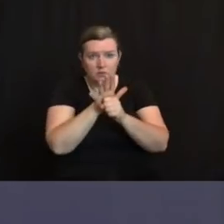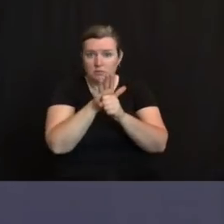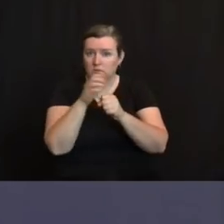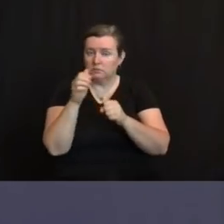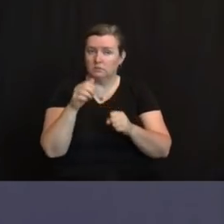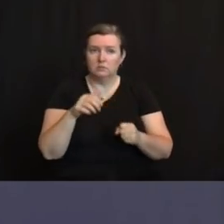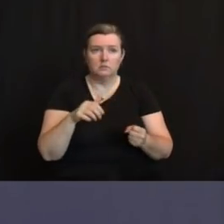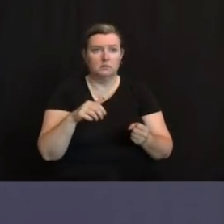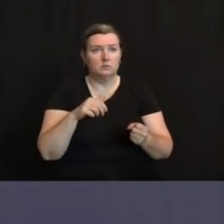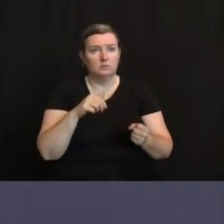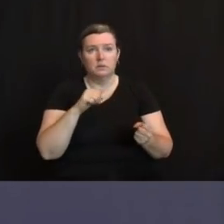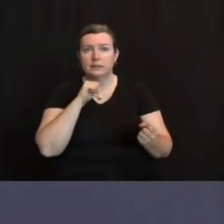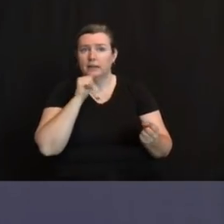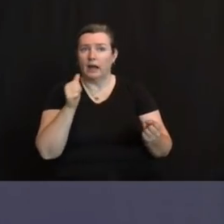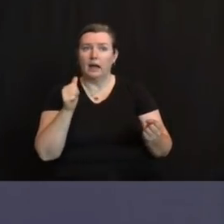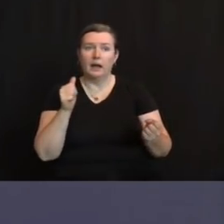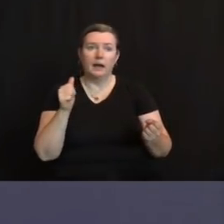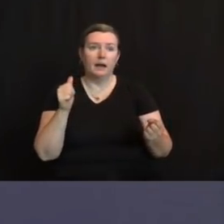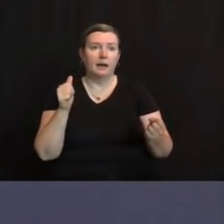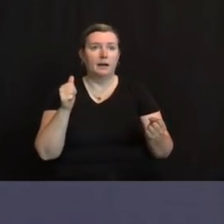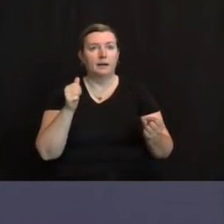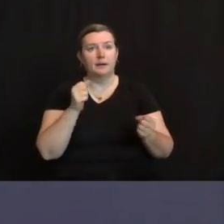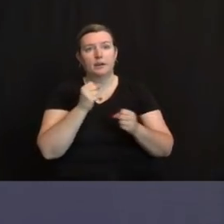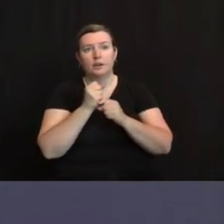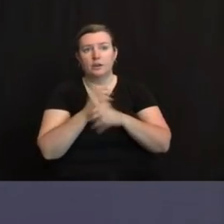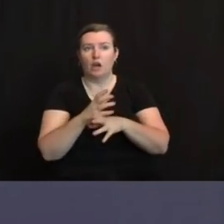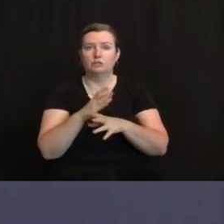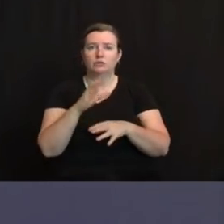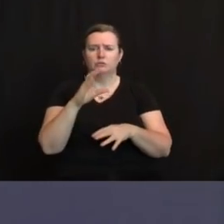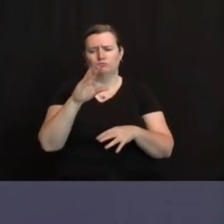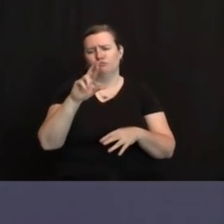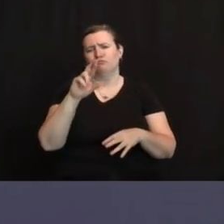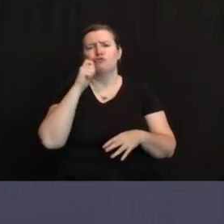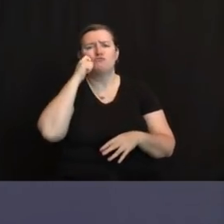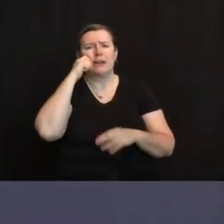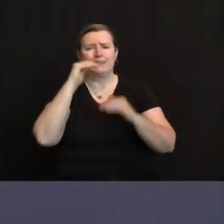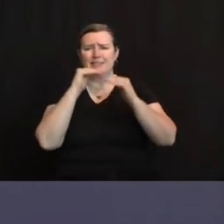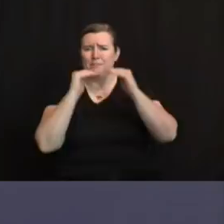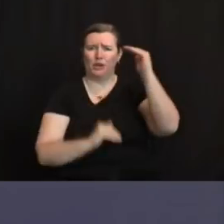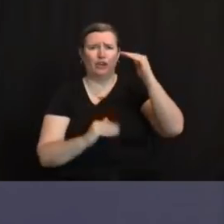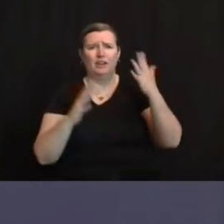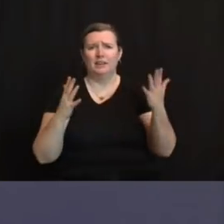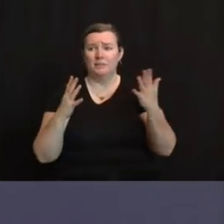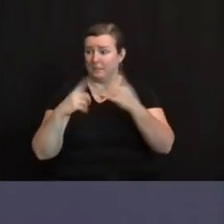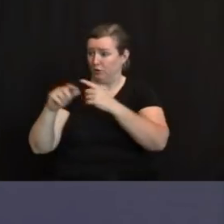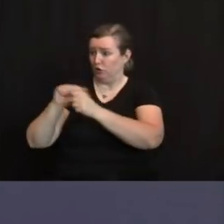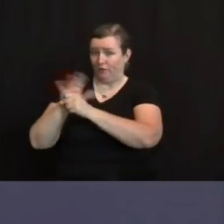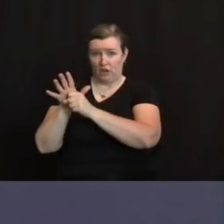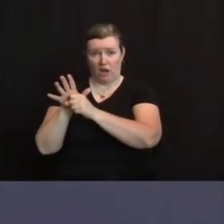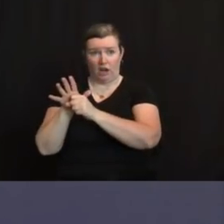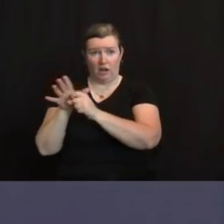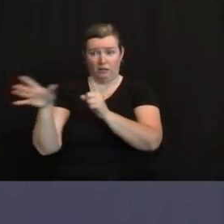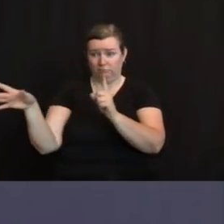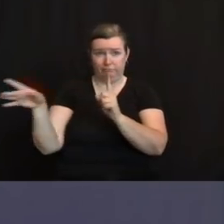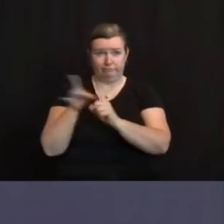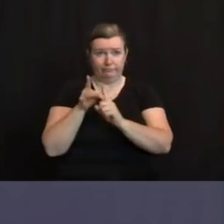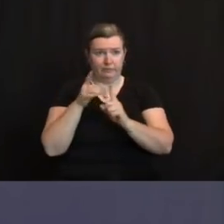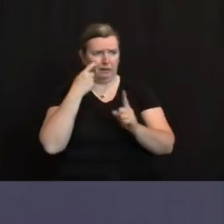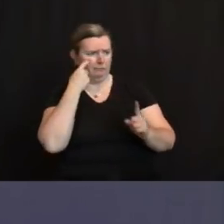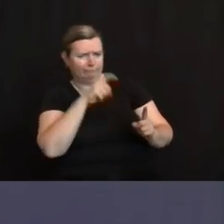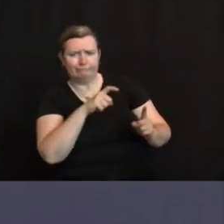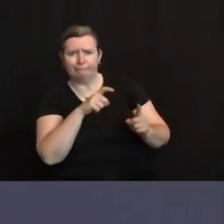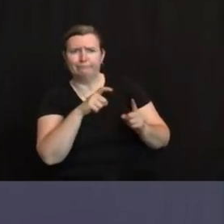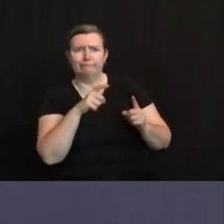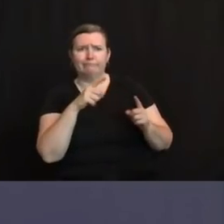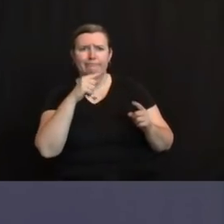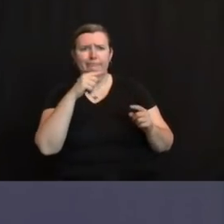inequities, particularly along racial lines in this state, but it certainly has laid them bare. And we must not see this